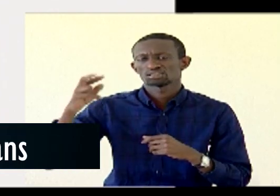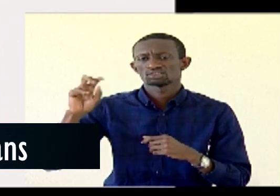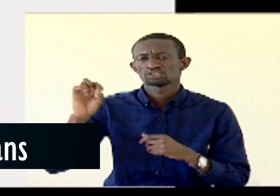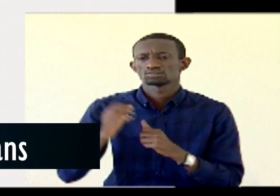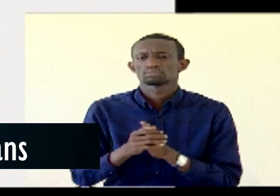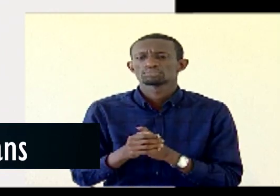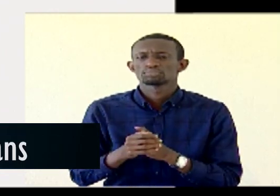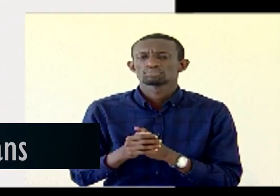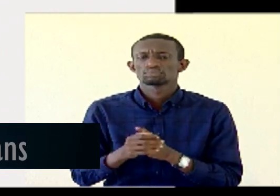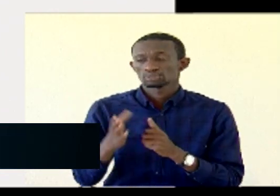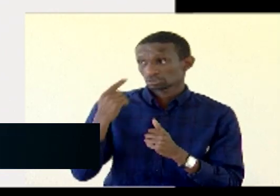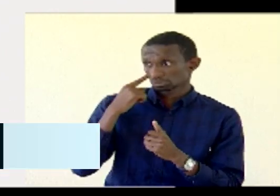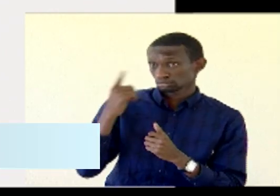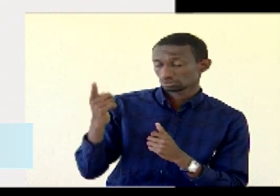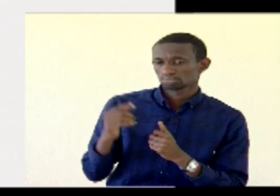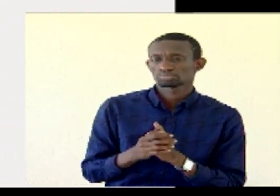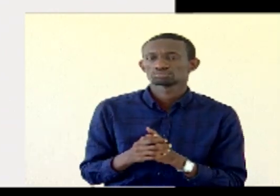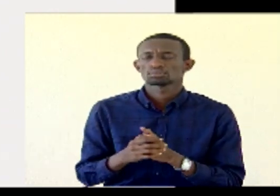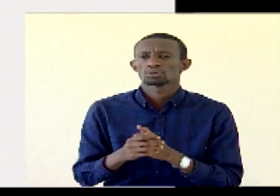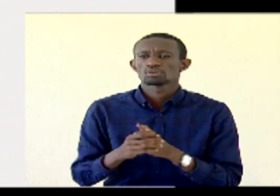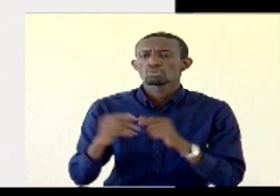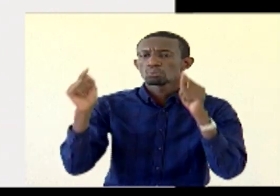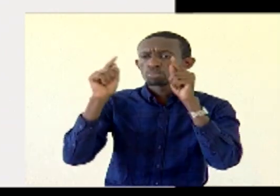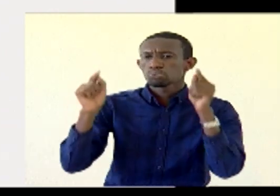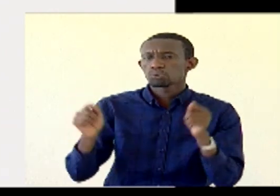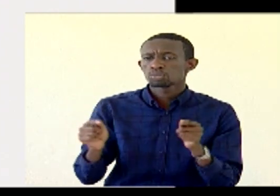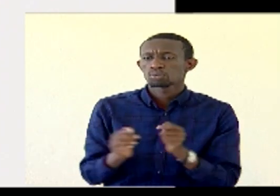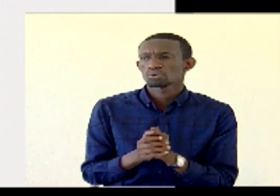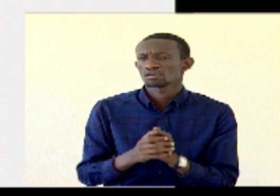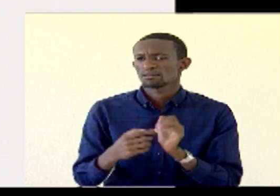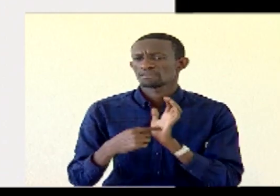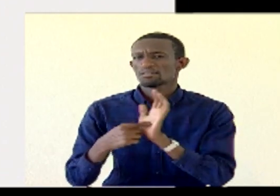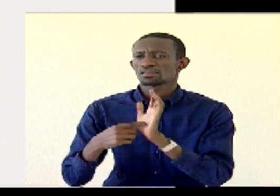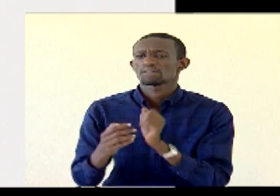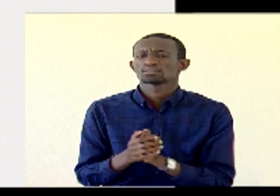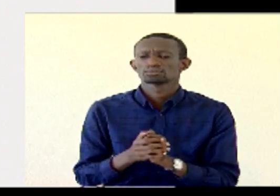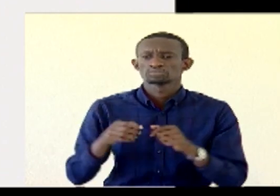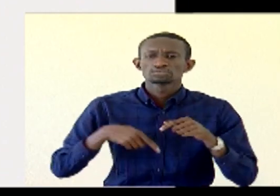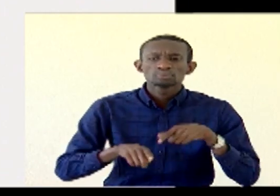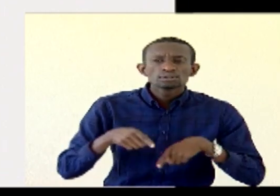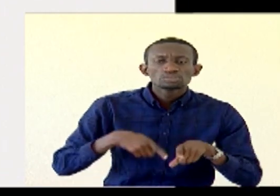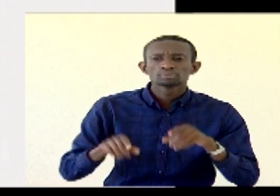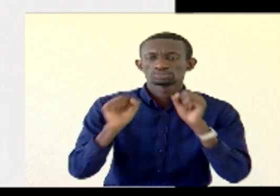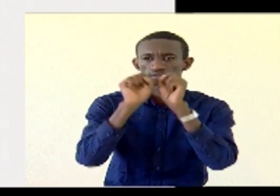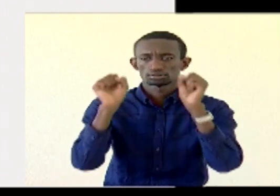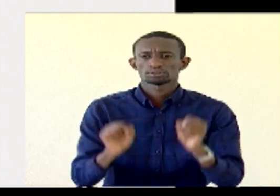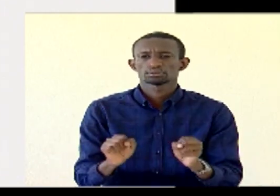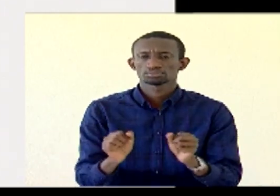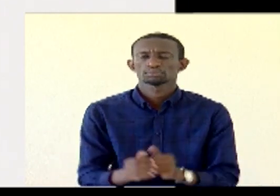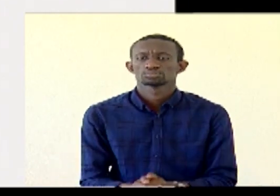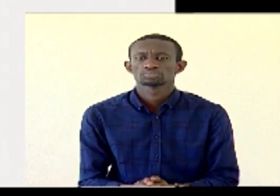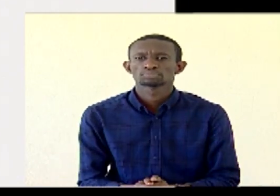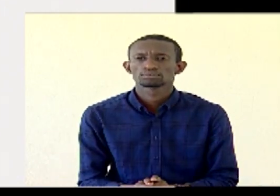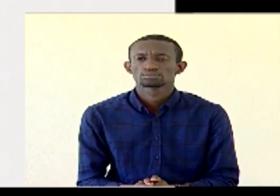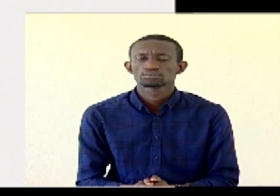Let's have the structure that tries to show the human urinary system.